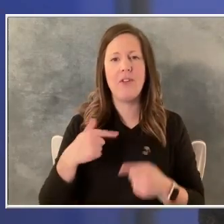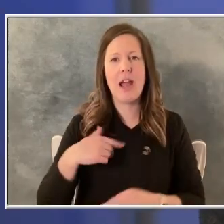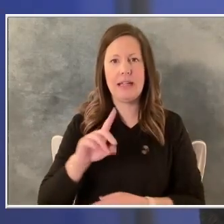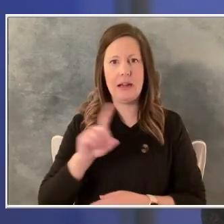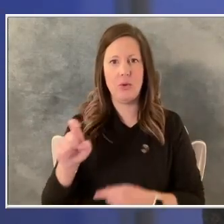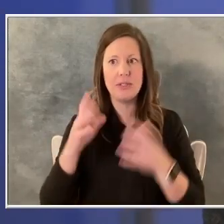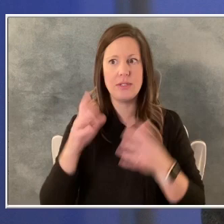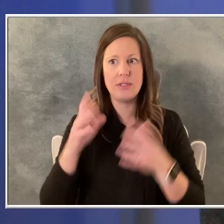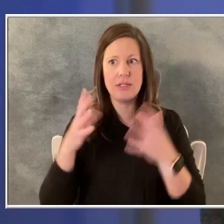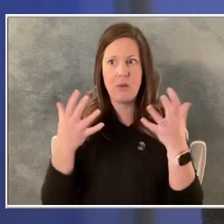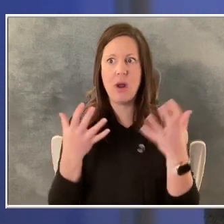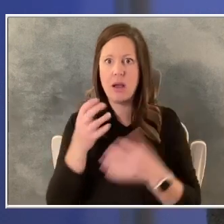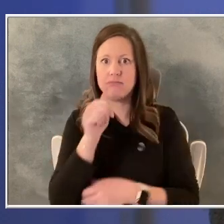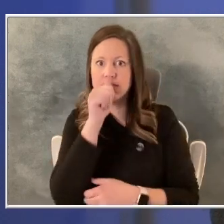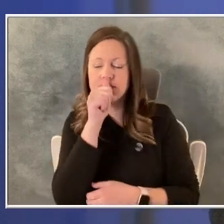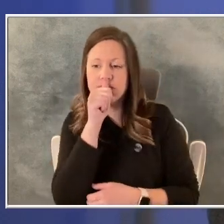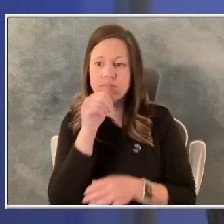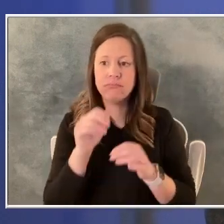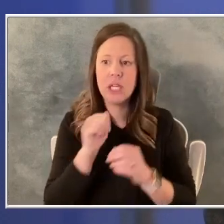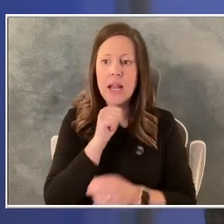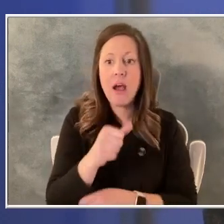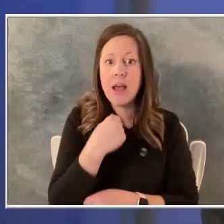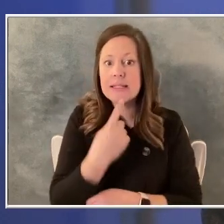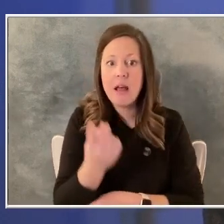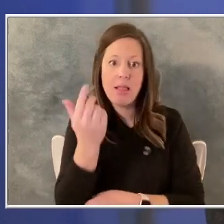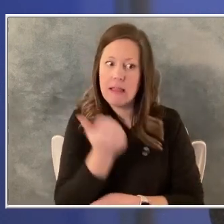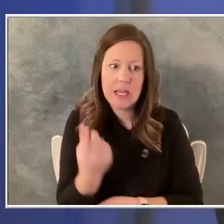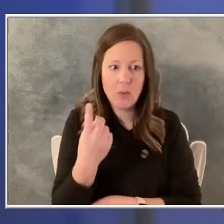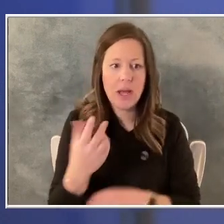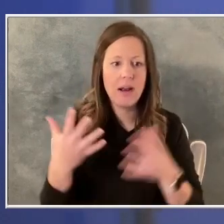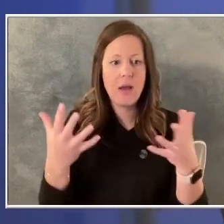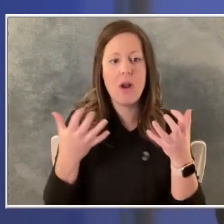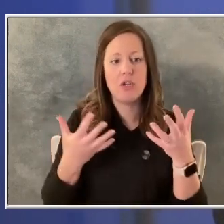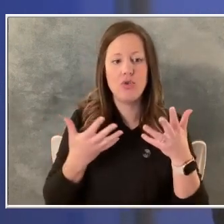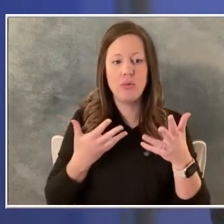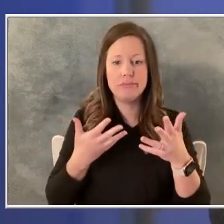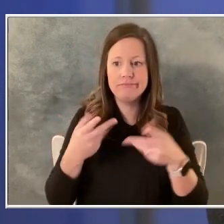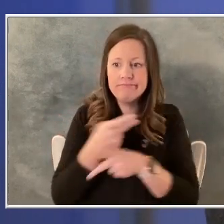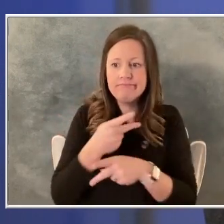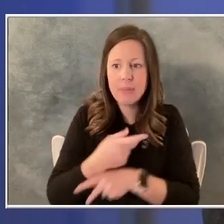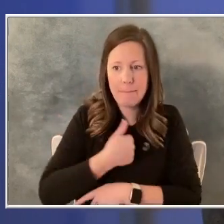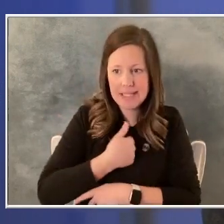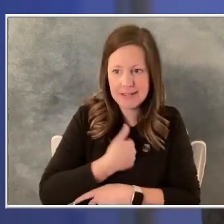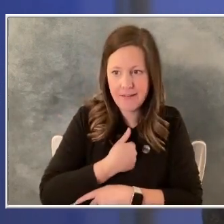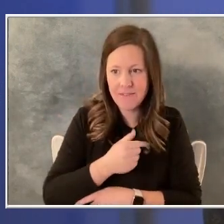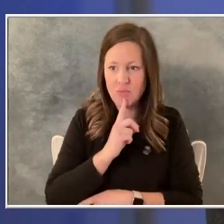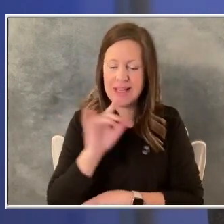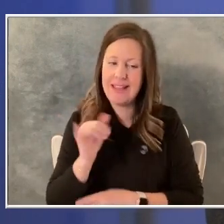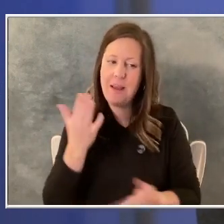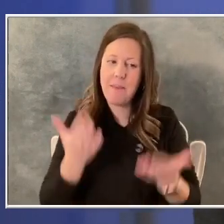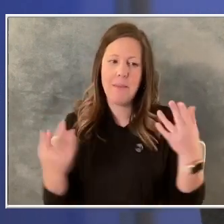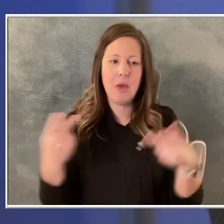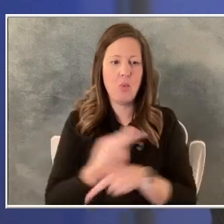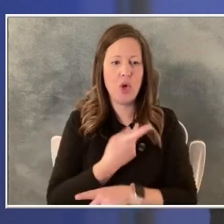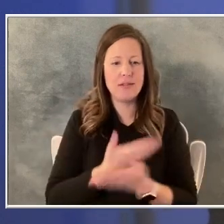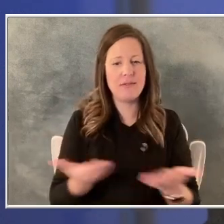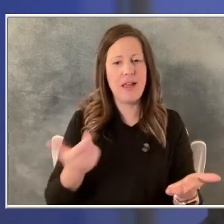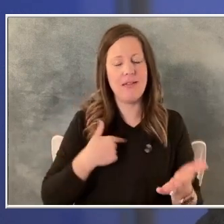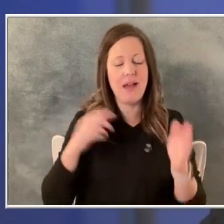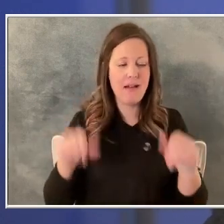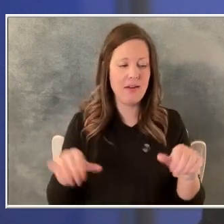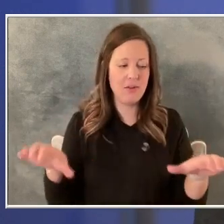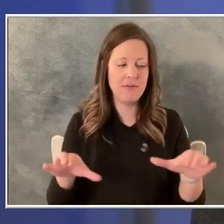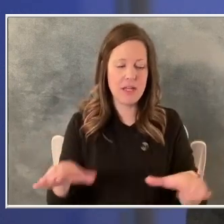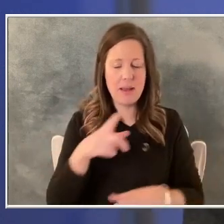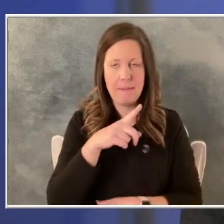from everybody, so I wanted to deal with it on my own. And that's probably the worst thing that I could have done, just because,